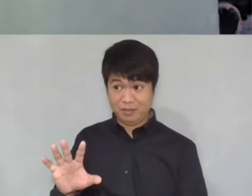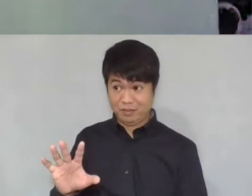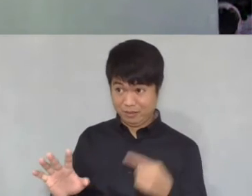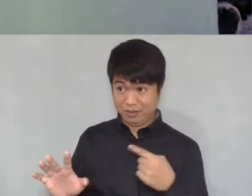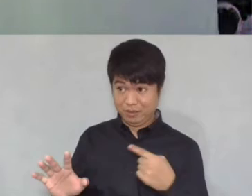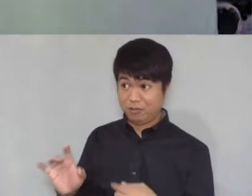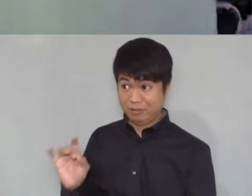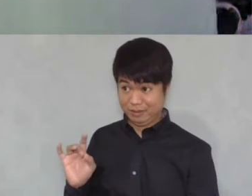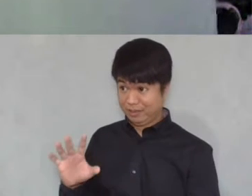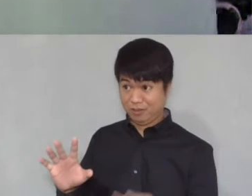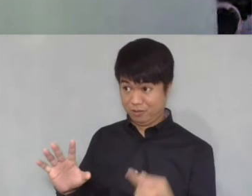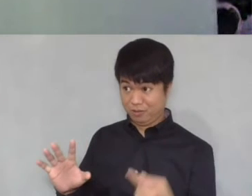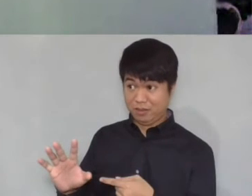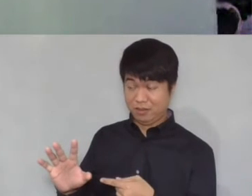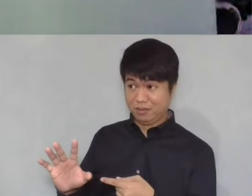Lumabas ba?